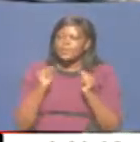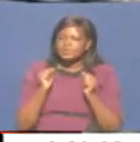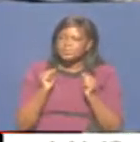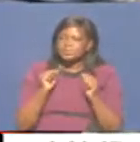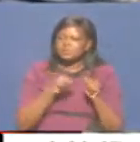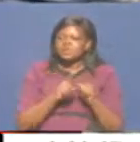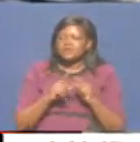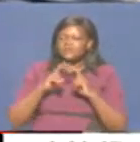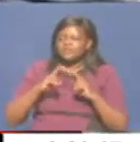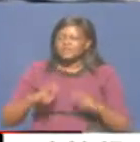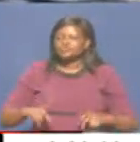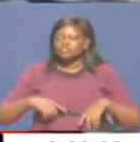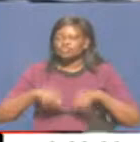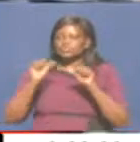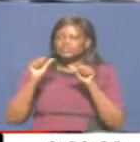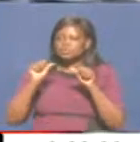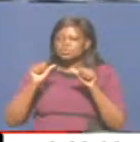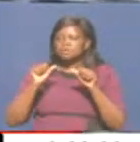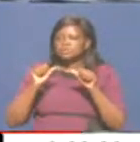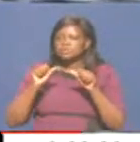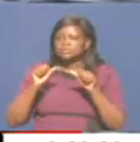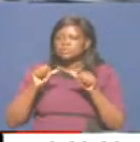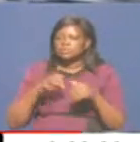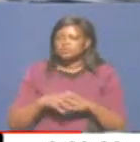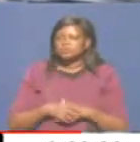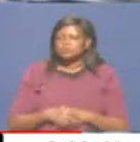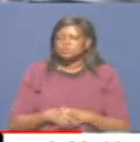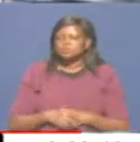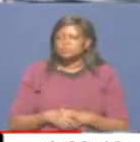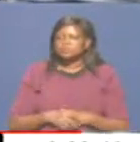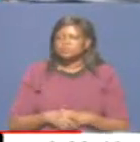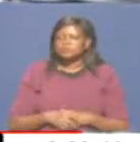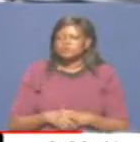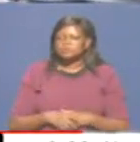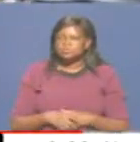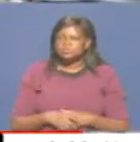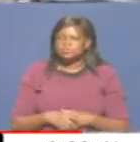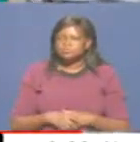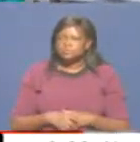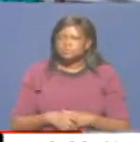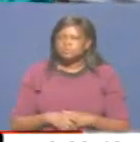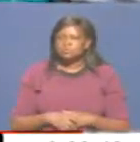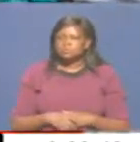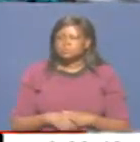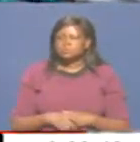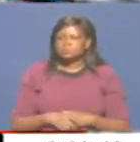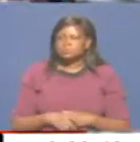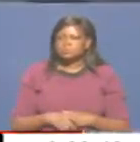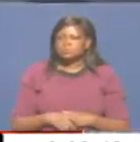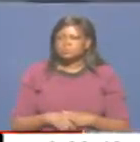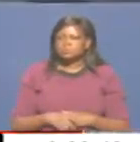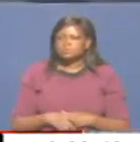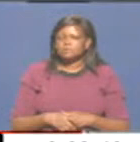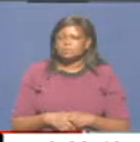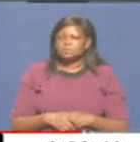investigations continue. For Prime Edition, I'm Safin Aching Ouma.